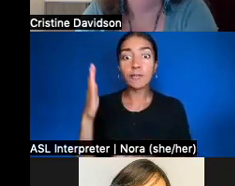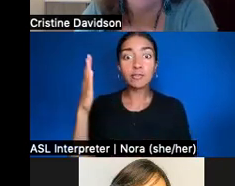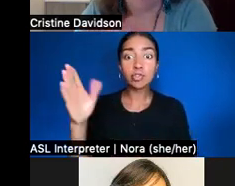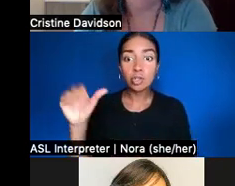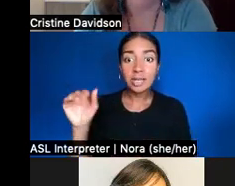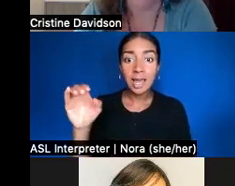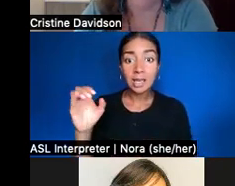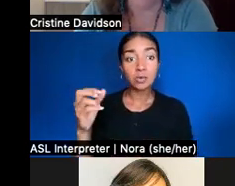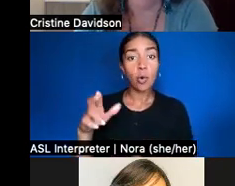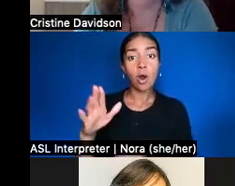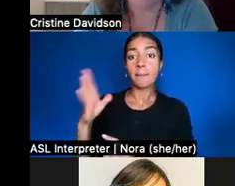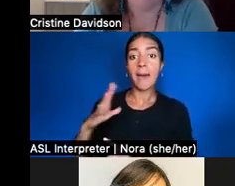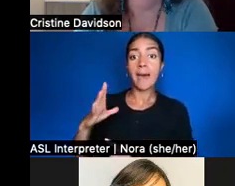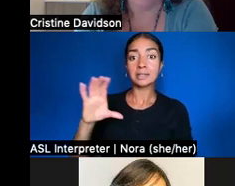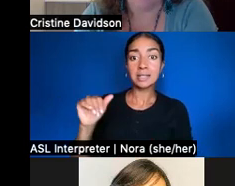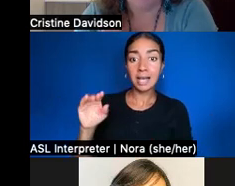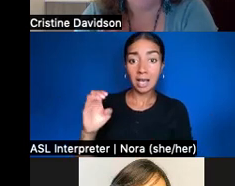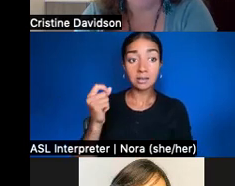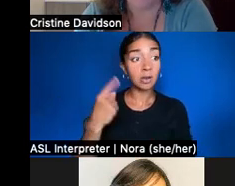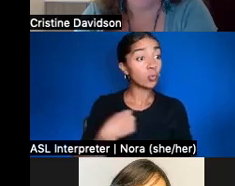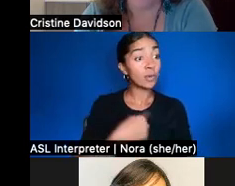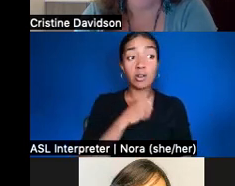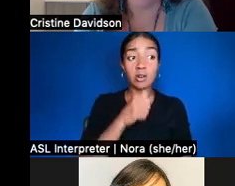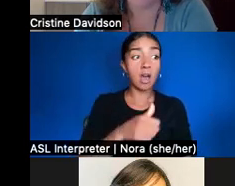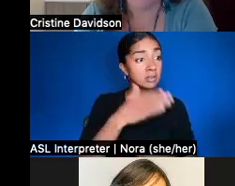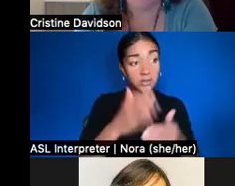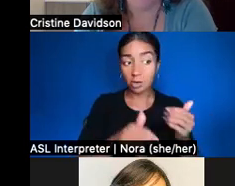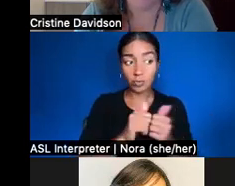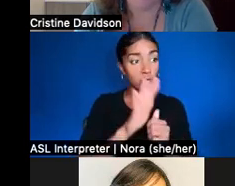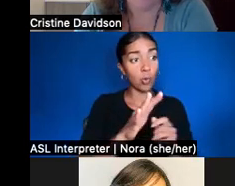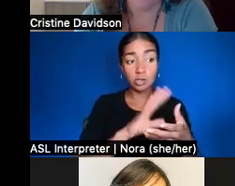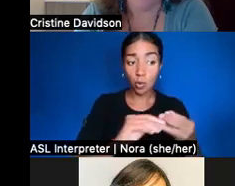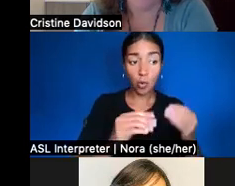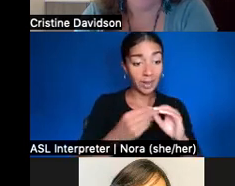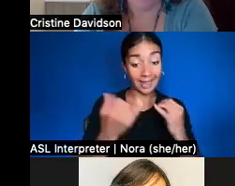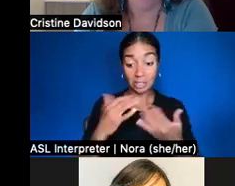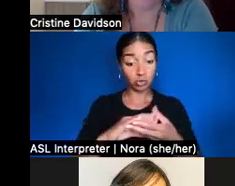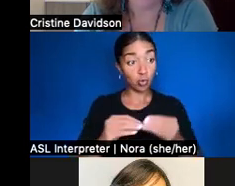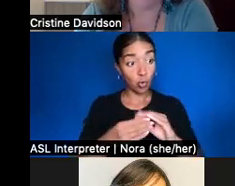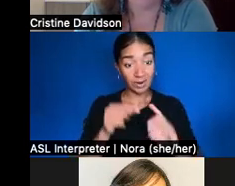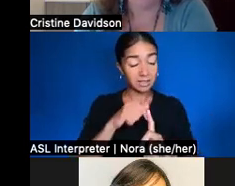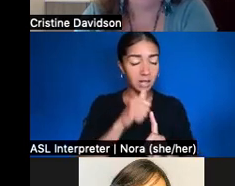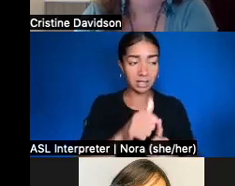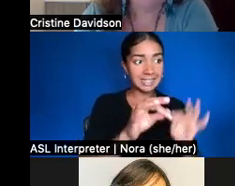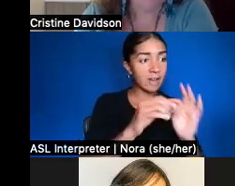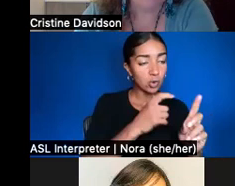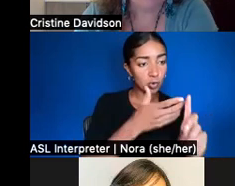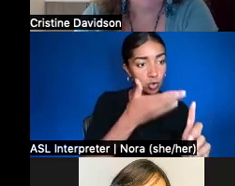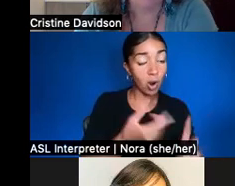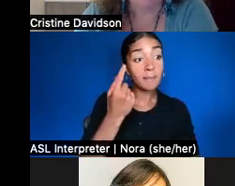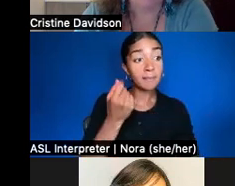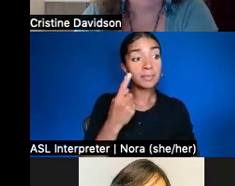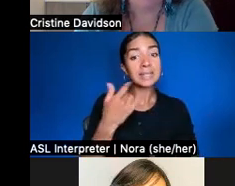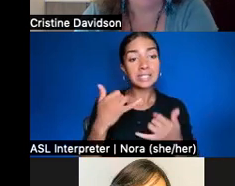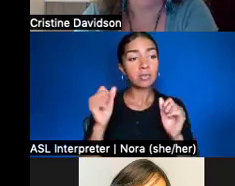right now. We are not done with your story. This does not define you. And there can still be justice even outside